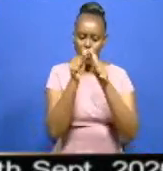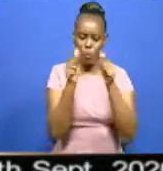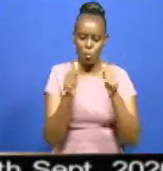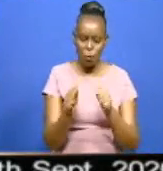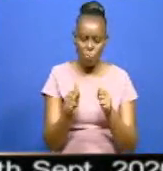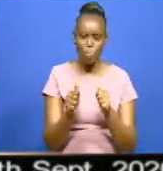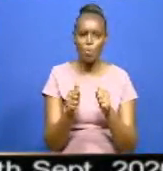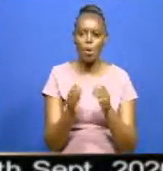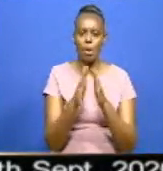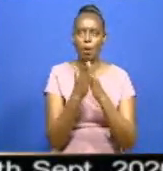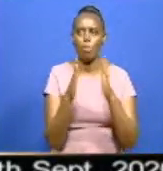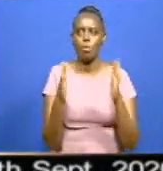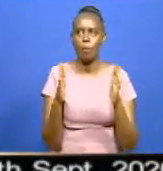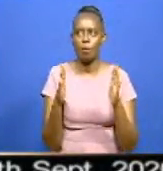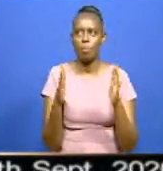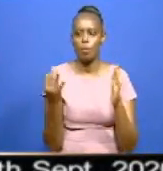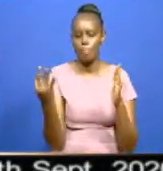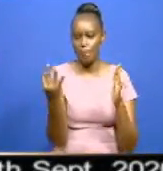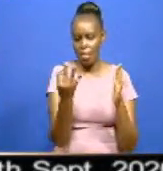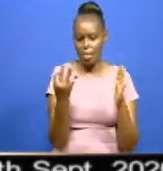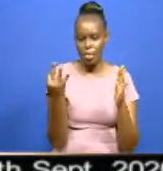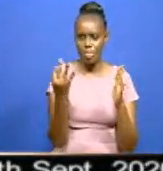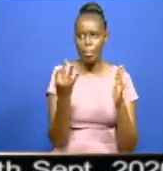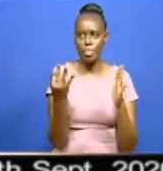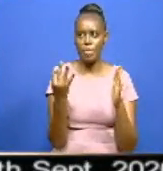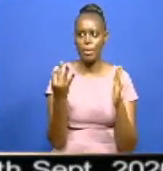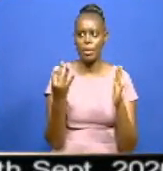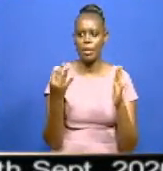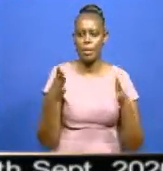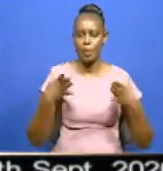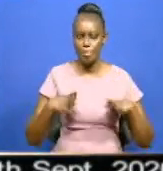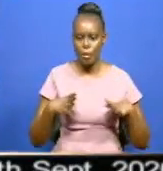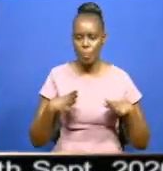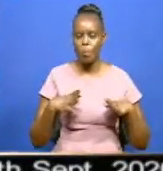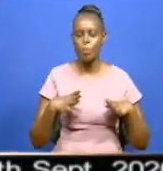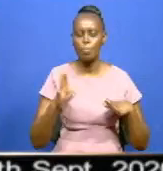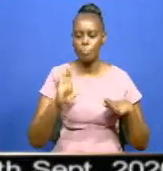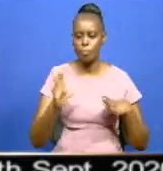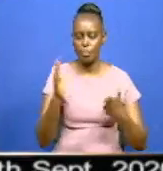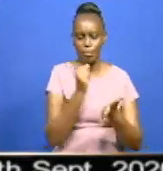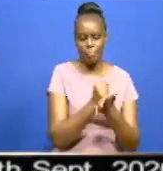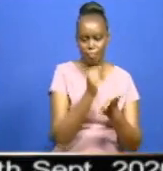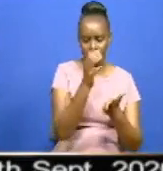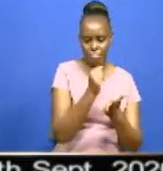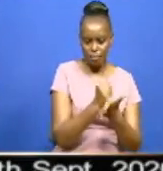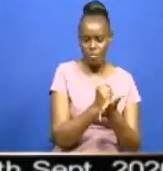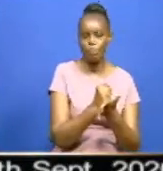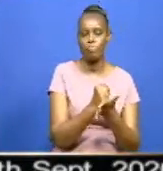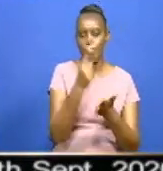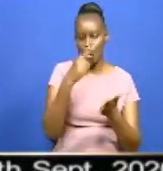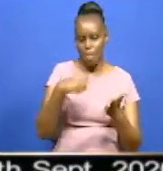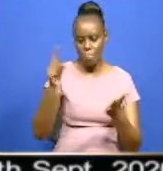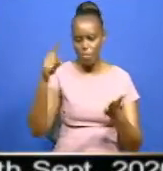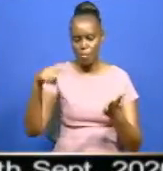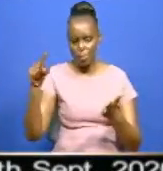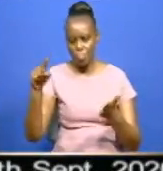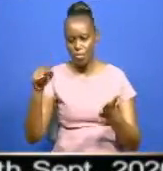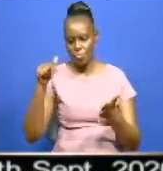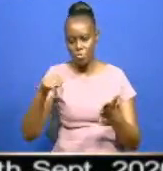and congratulate the 3 candidates for being approved this